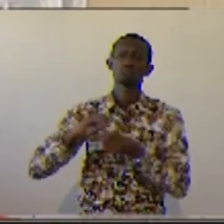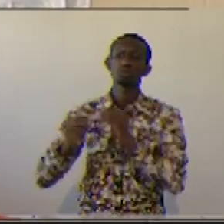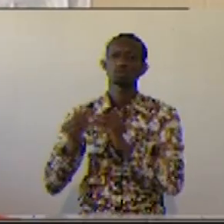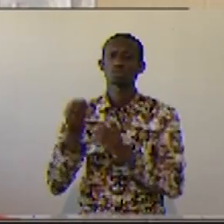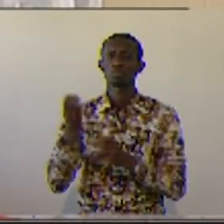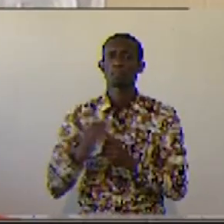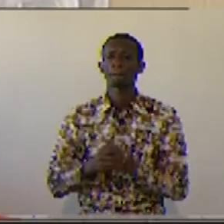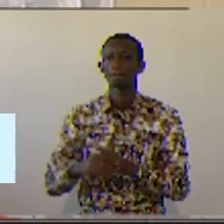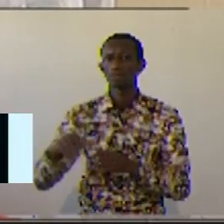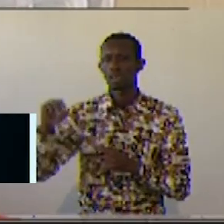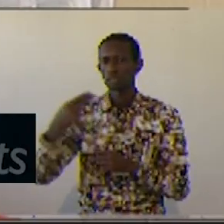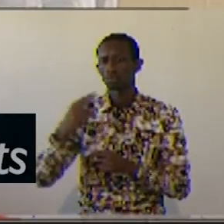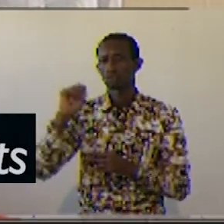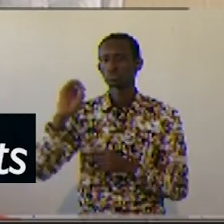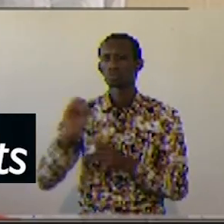Dilute nitric acid